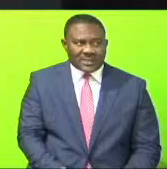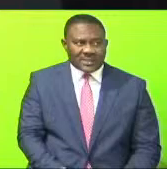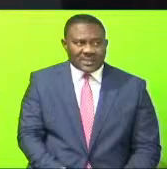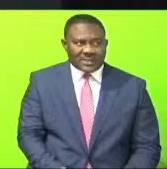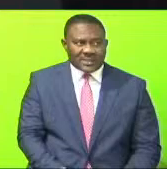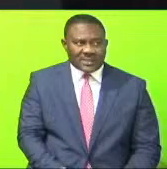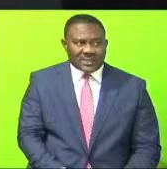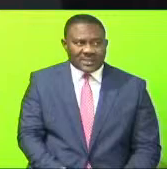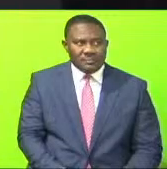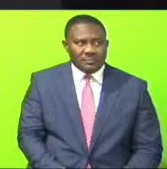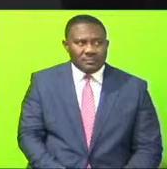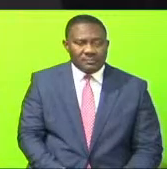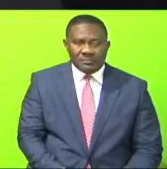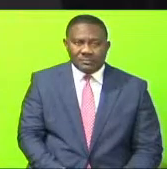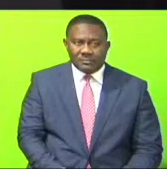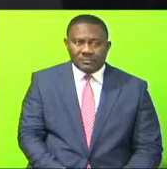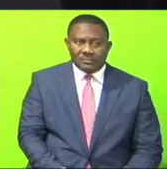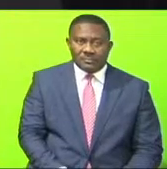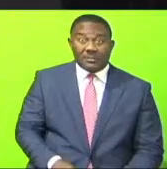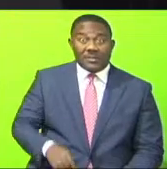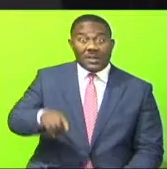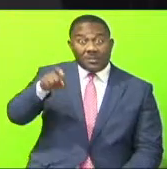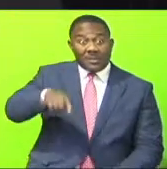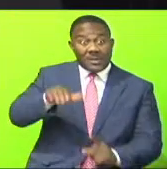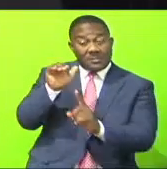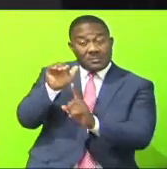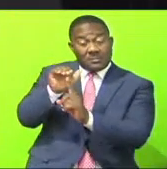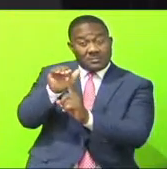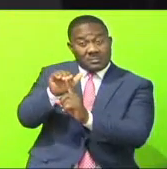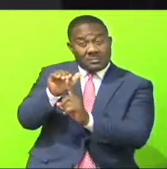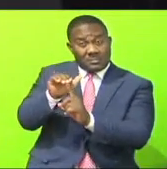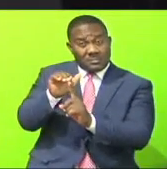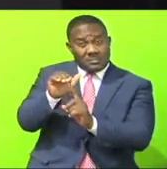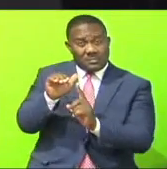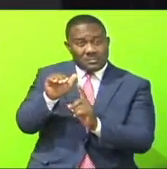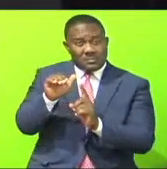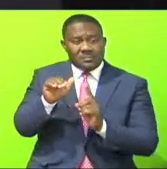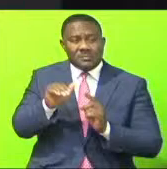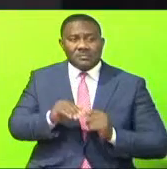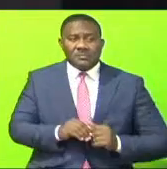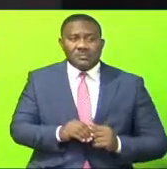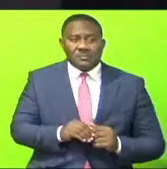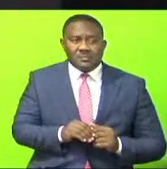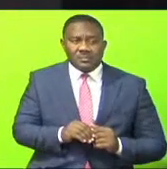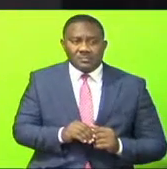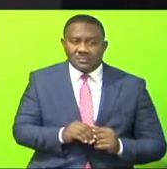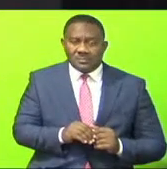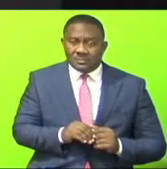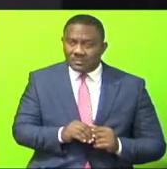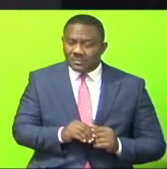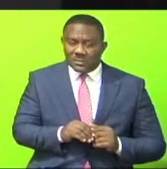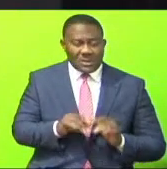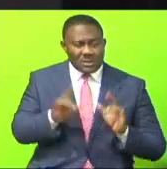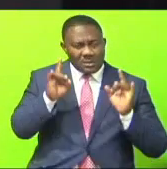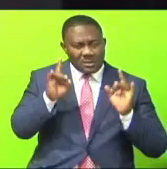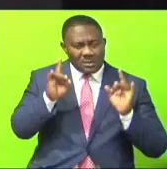let me bring to the attention of this house that there's a very dangerous precedent